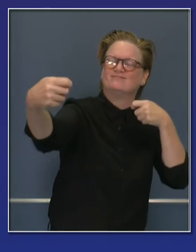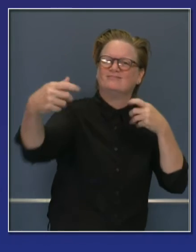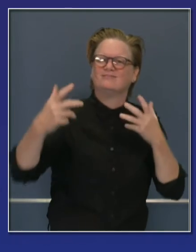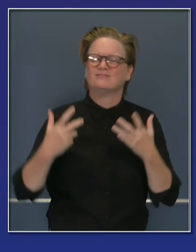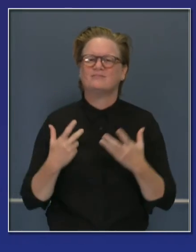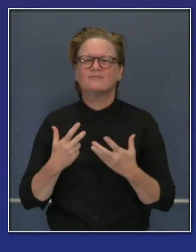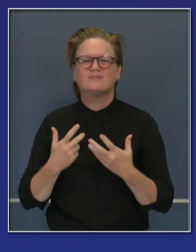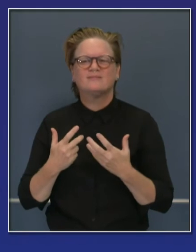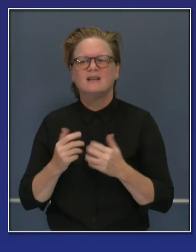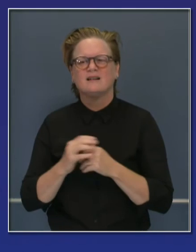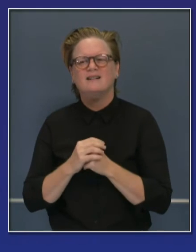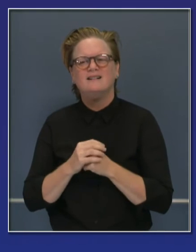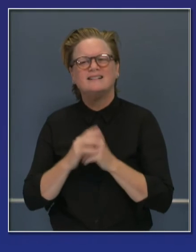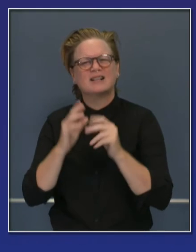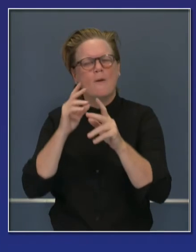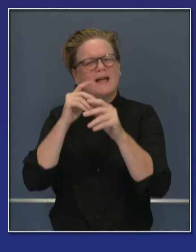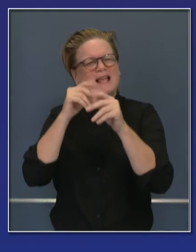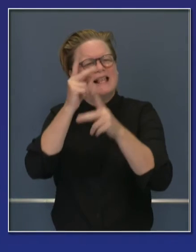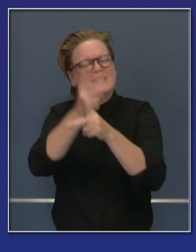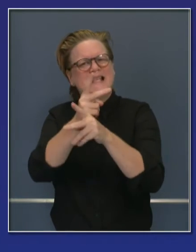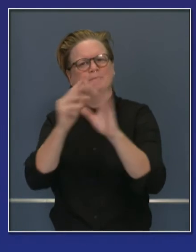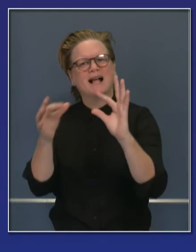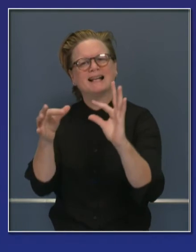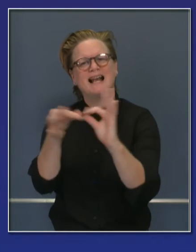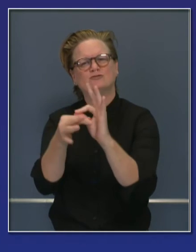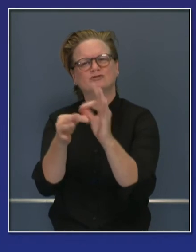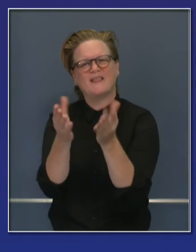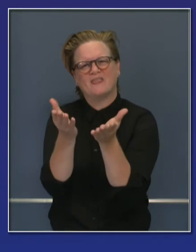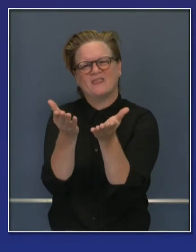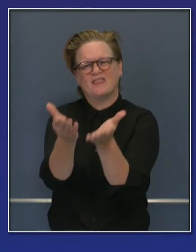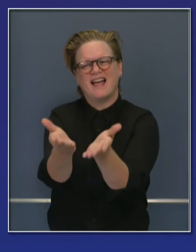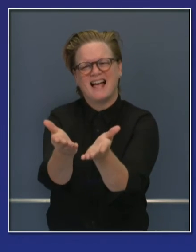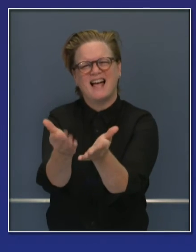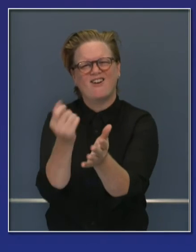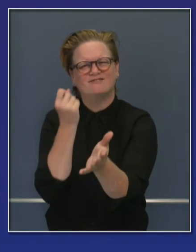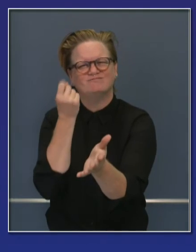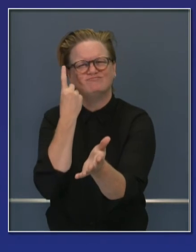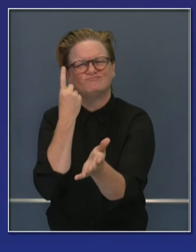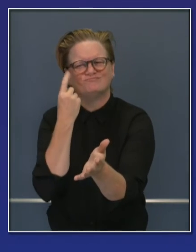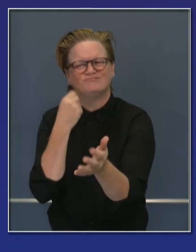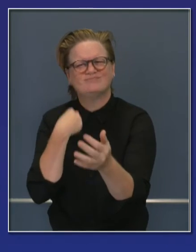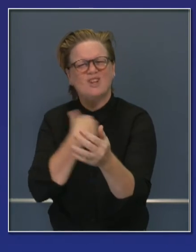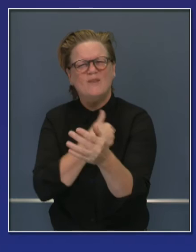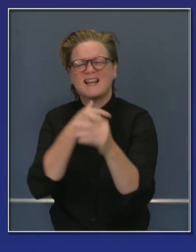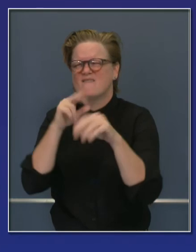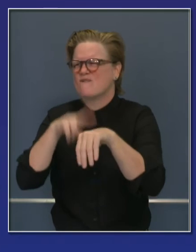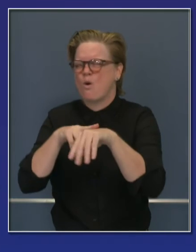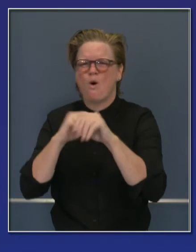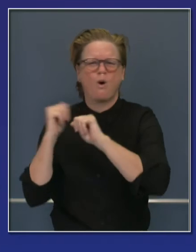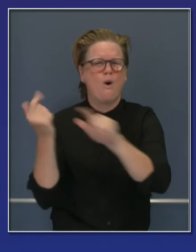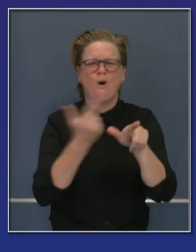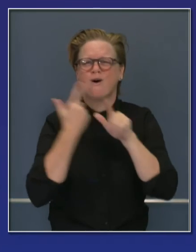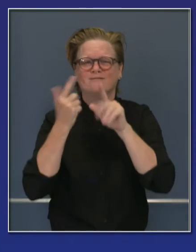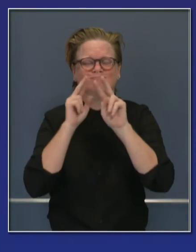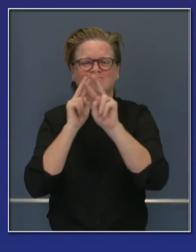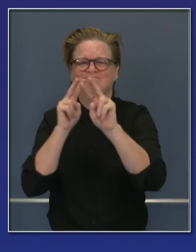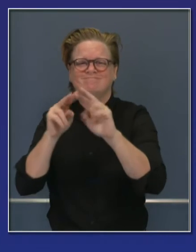important connection that we all look forward to during these upcoming holidays.